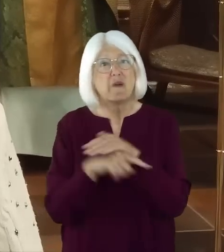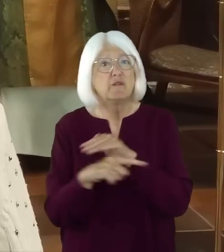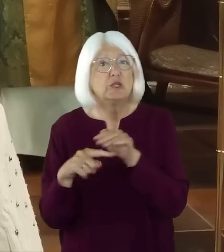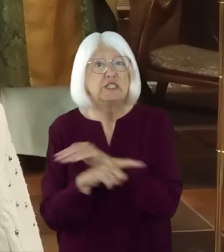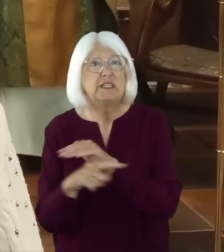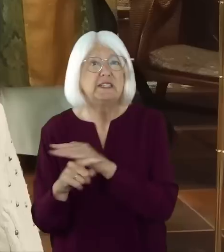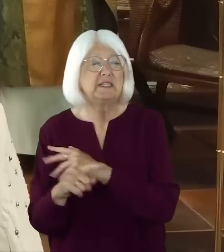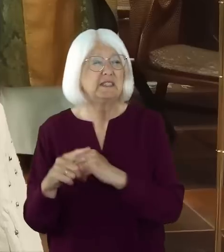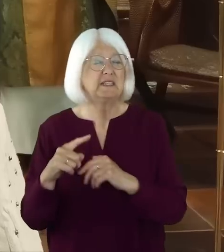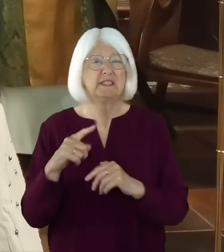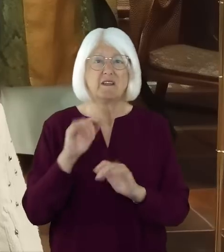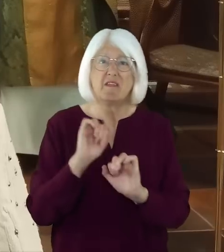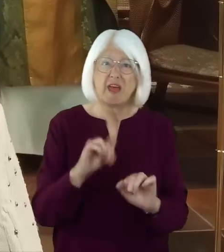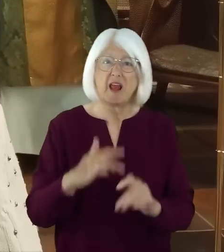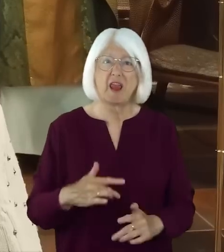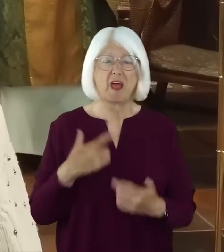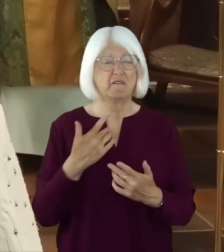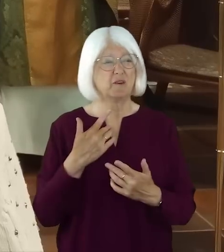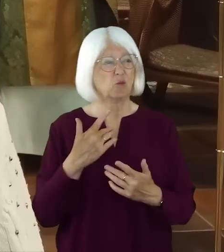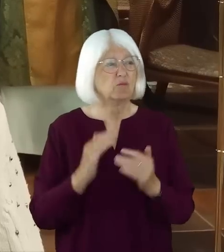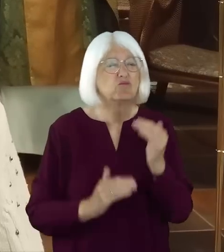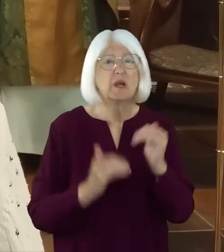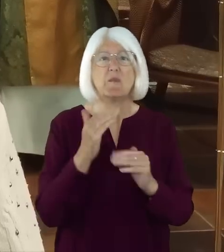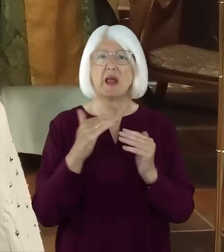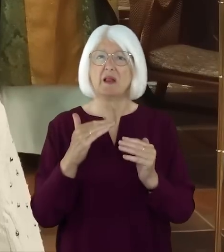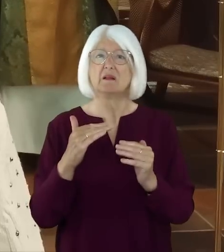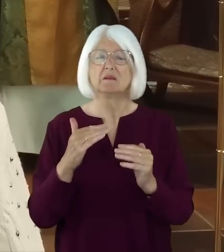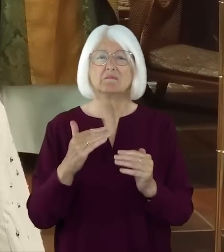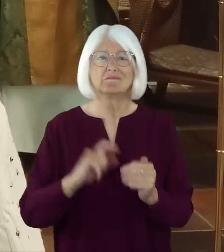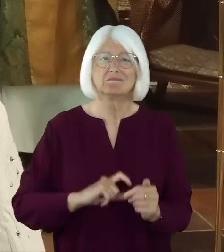they may rebuild their lives with support.